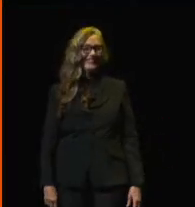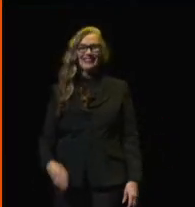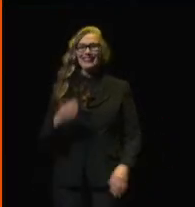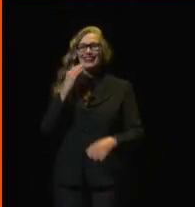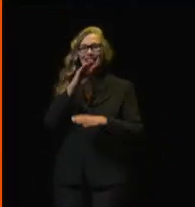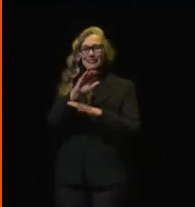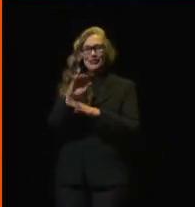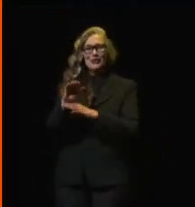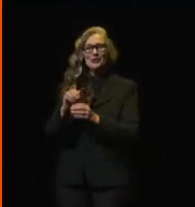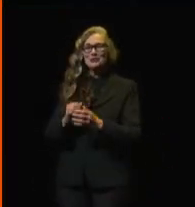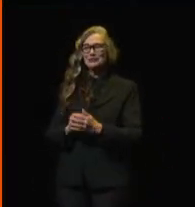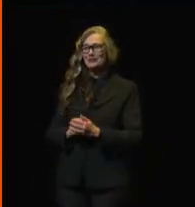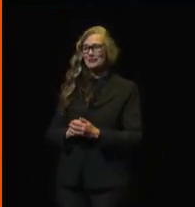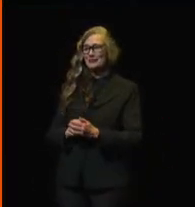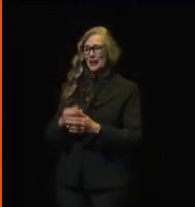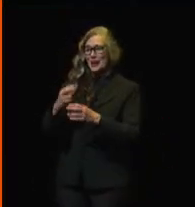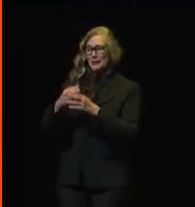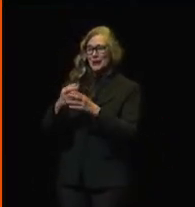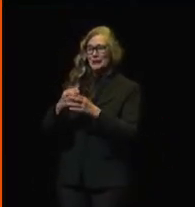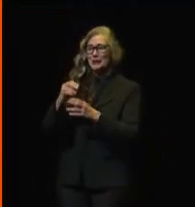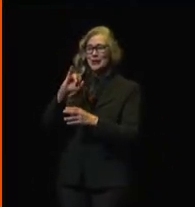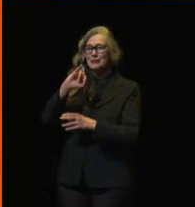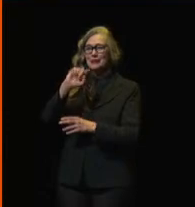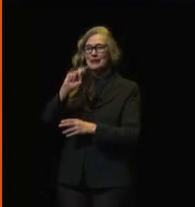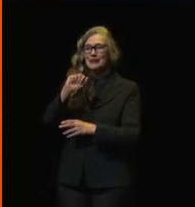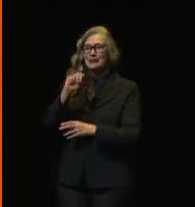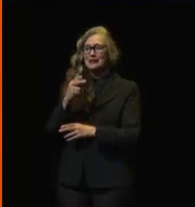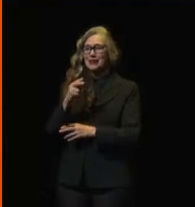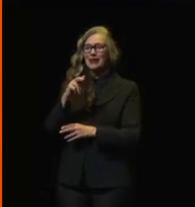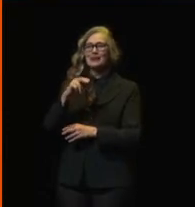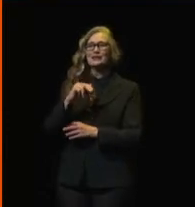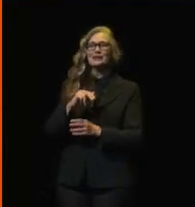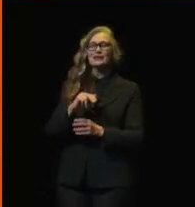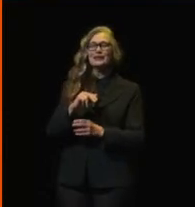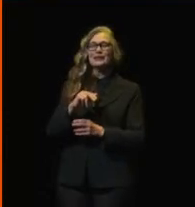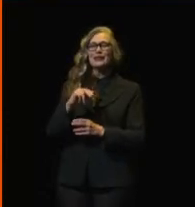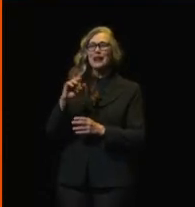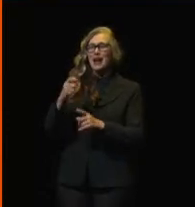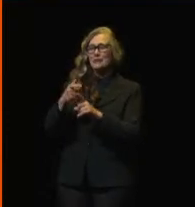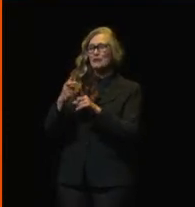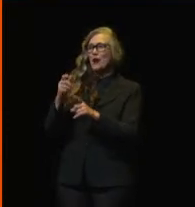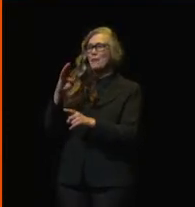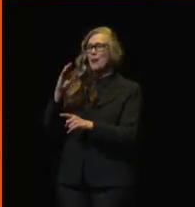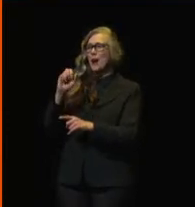Good afternoon. My name is Isamar Barrios, Izzy to the Barkan King family,